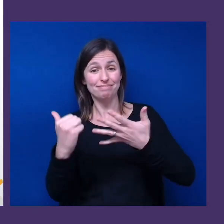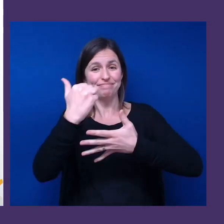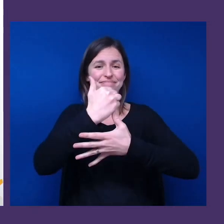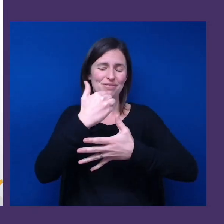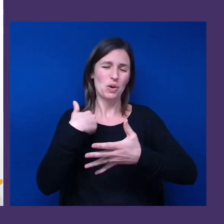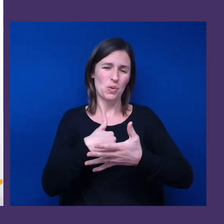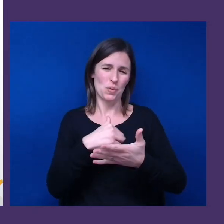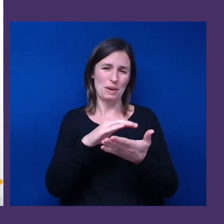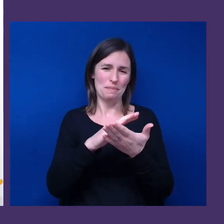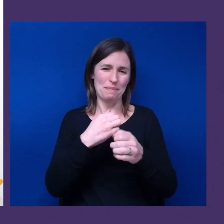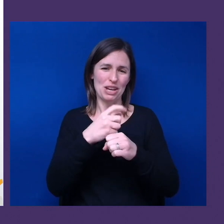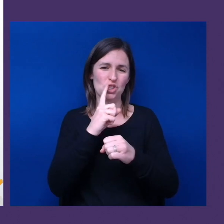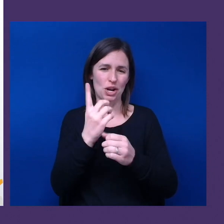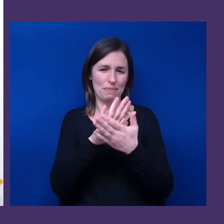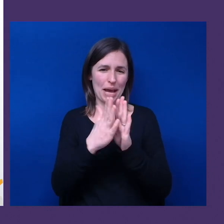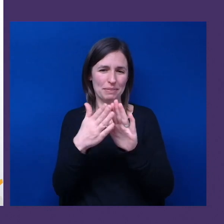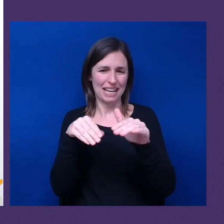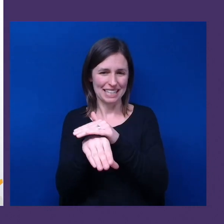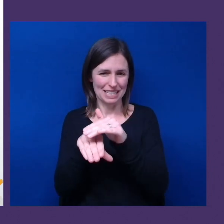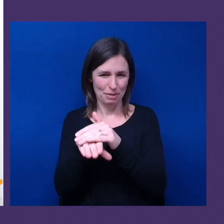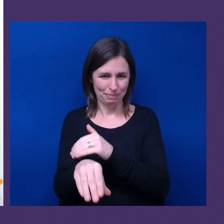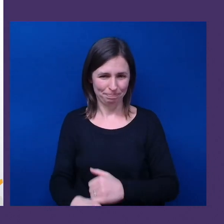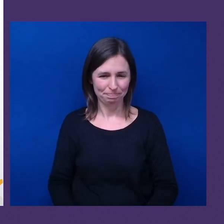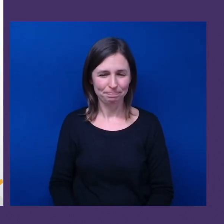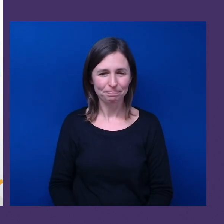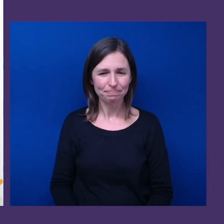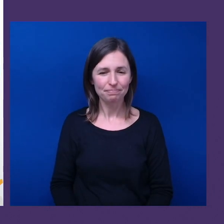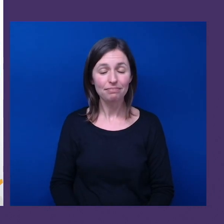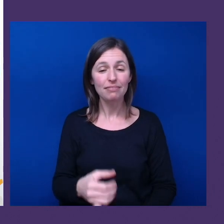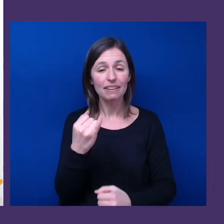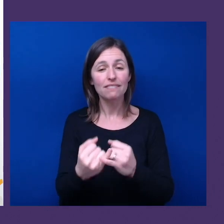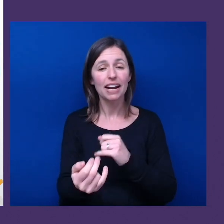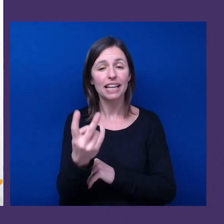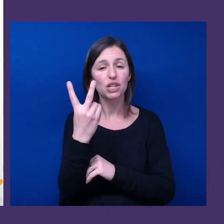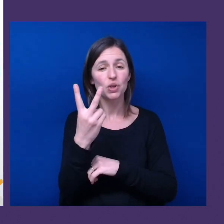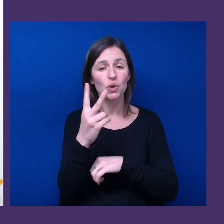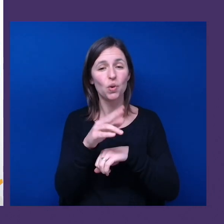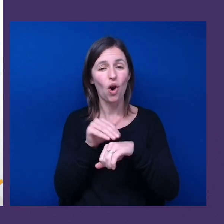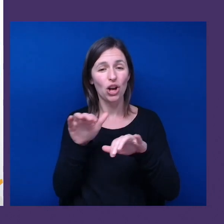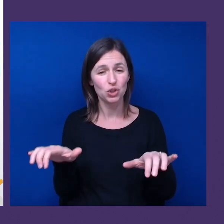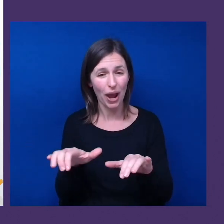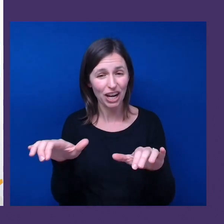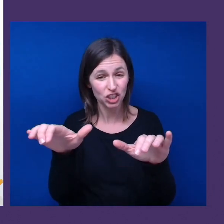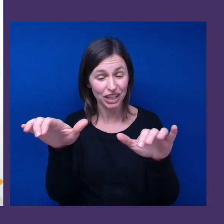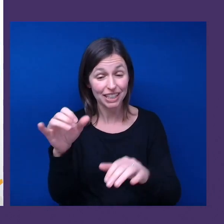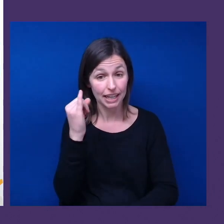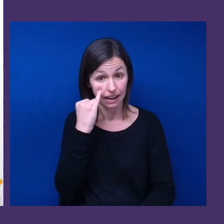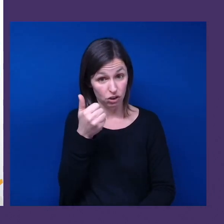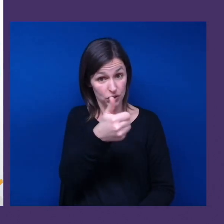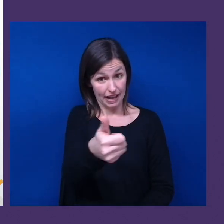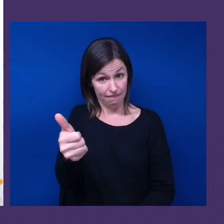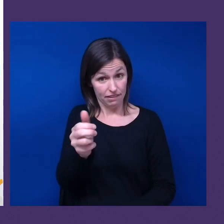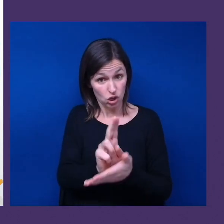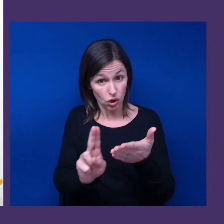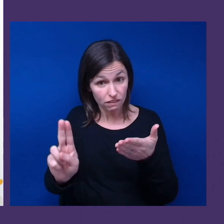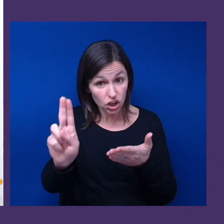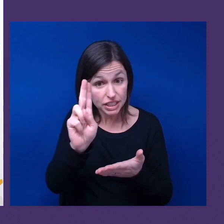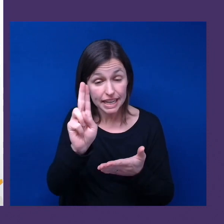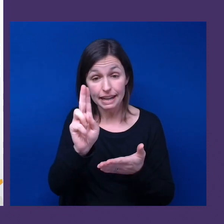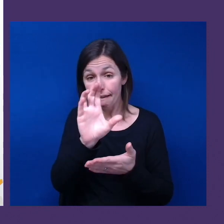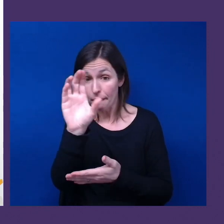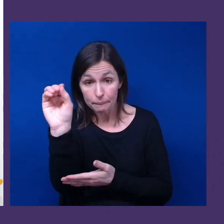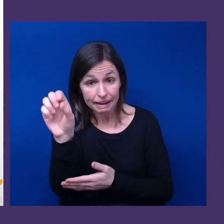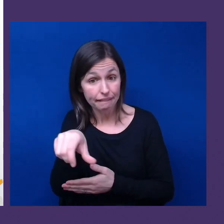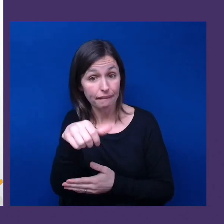just want to issue 2 calls to action. First, if you're at a university or a company or another organization that could use